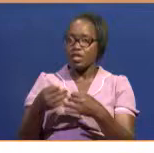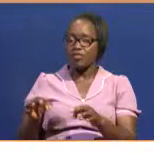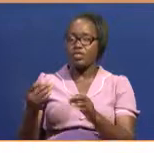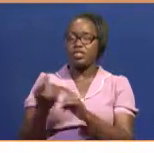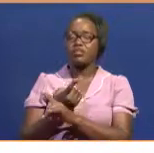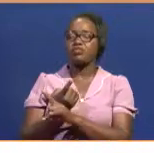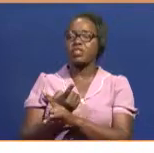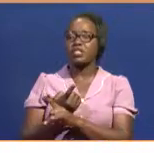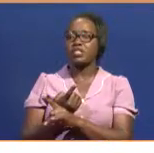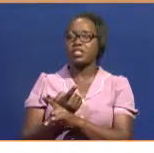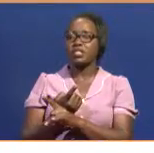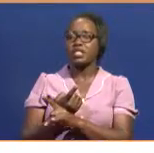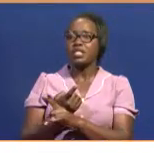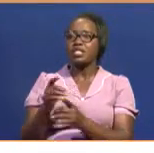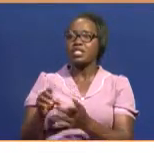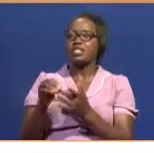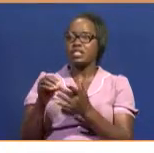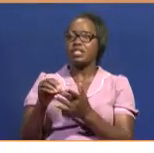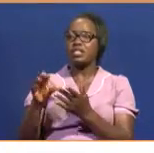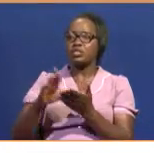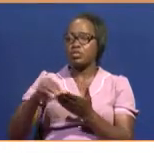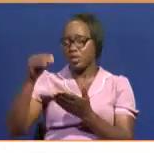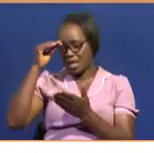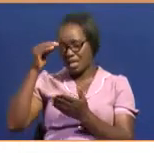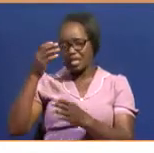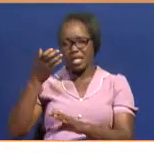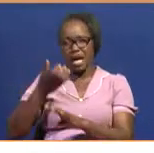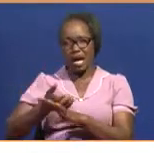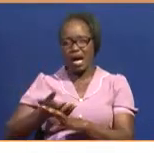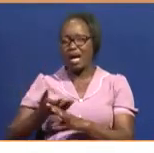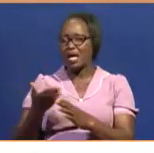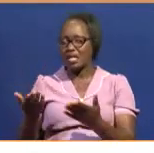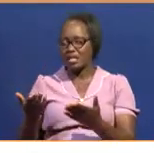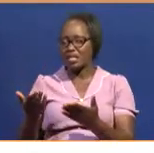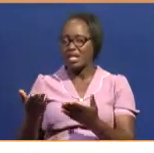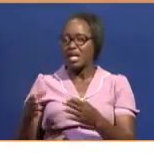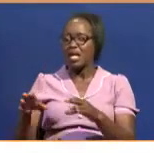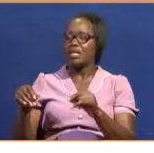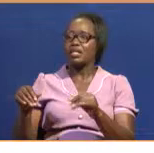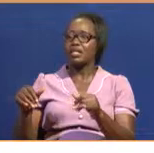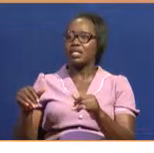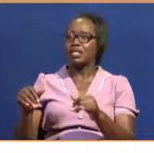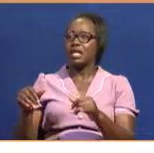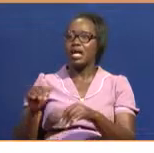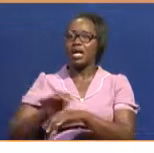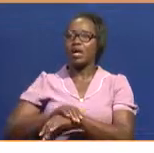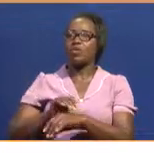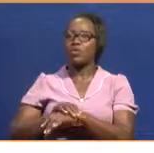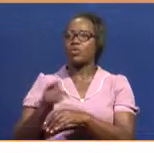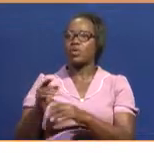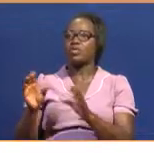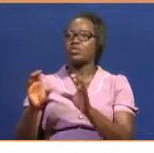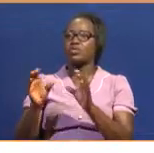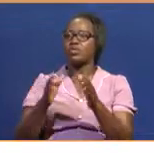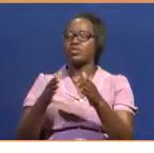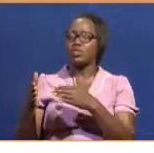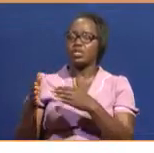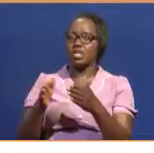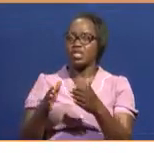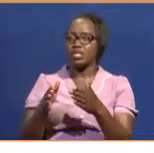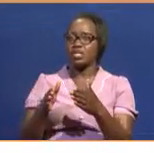different. Tennis is you need to learn the surface. So if it's hard court, it's clay court. So a proper clay court gives the coaches a chance